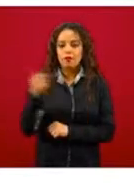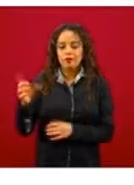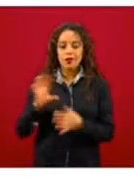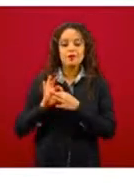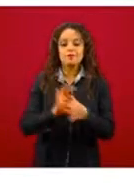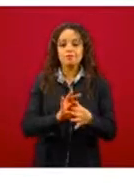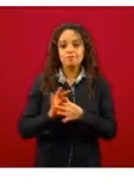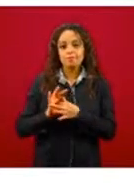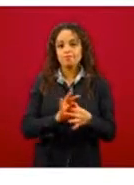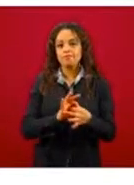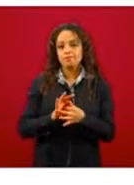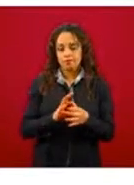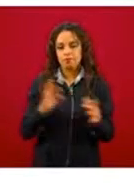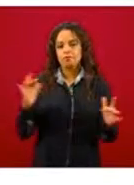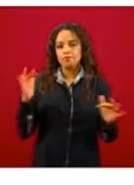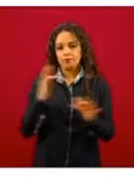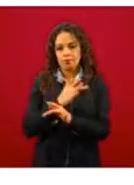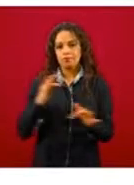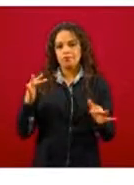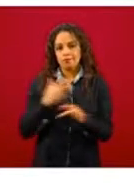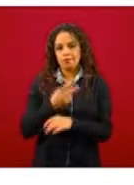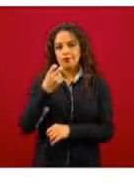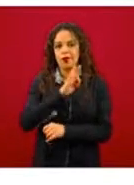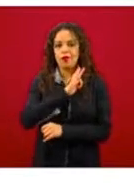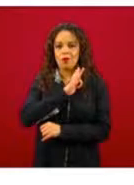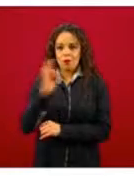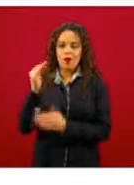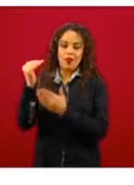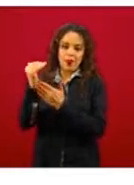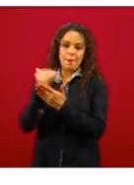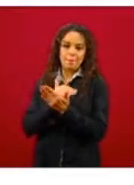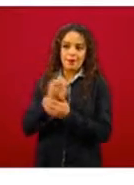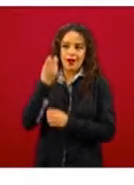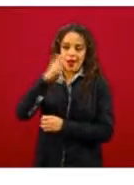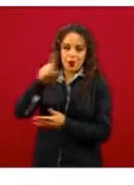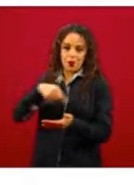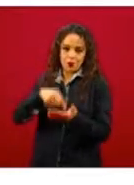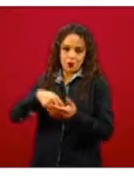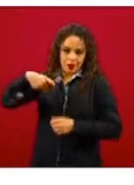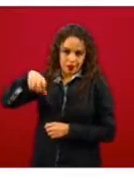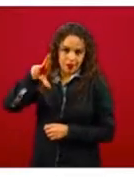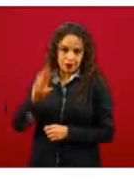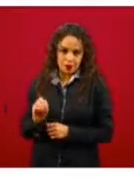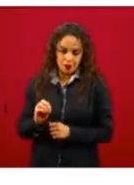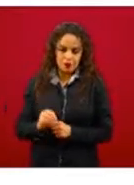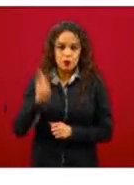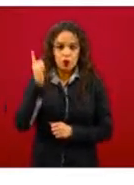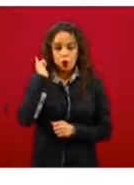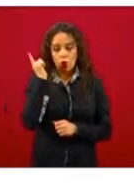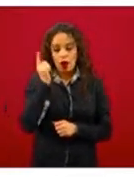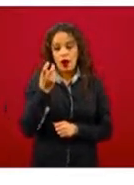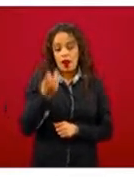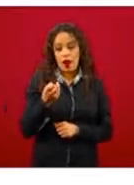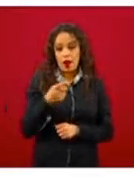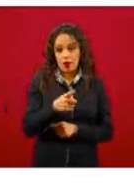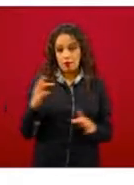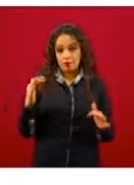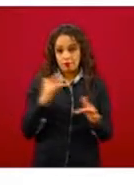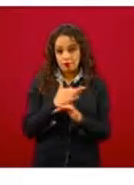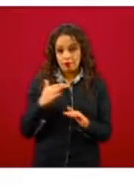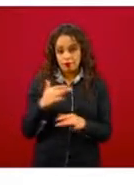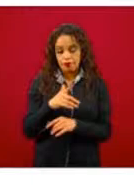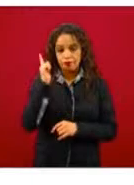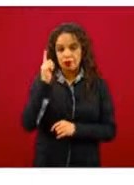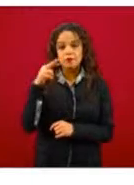close down to zero now in our country, but other parts of the world, they do have a mobility rate quite diminished. And we